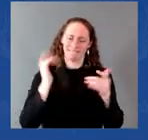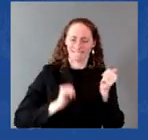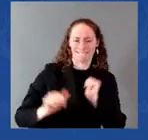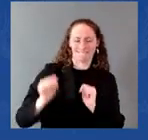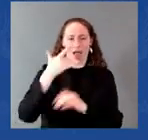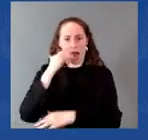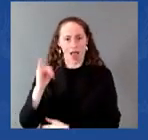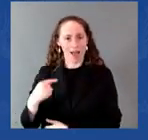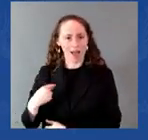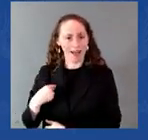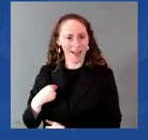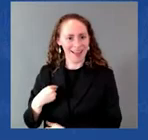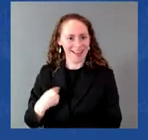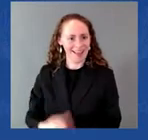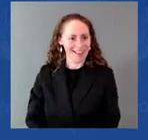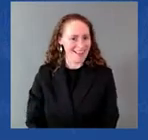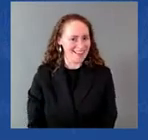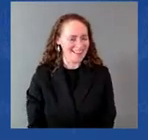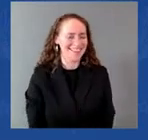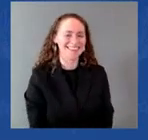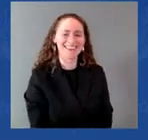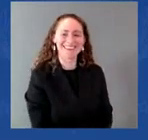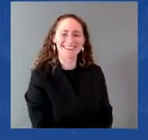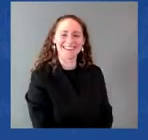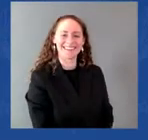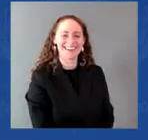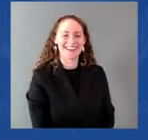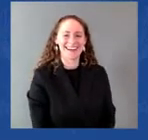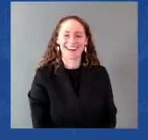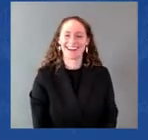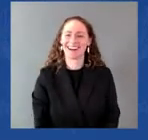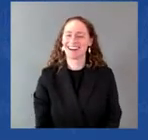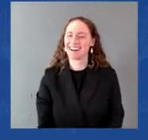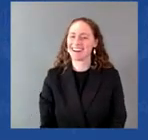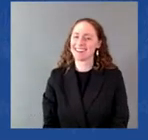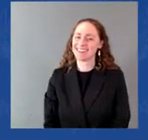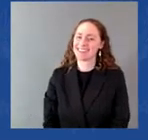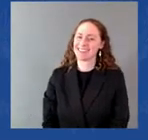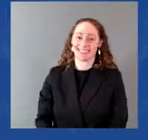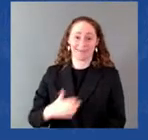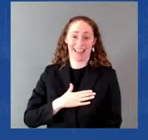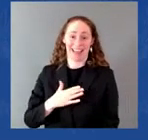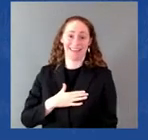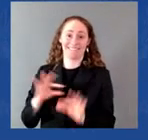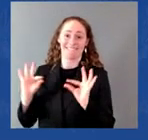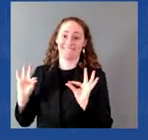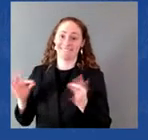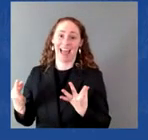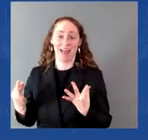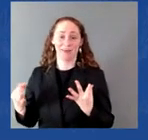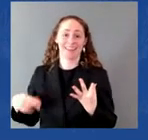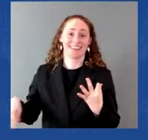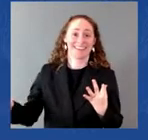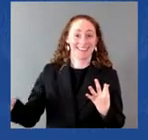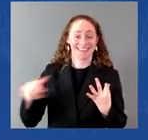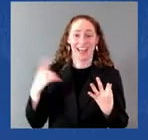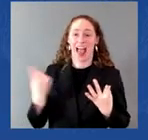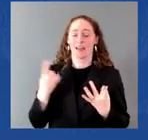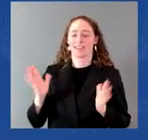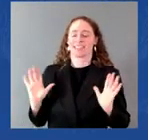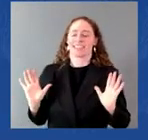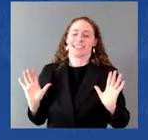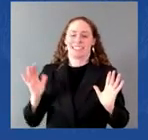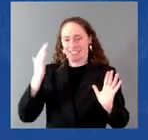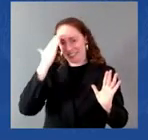As we say in our family, bless me, Father, for I have sinned. And finally, it's my turn to say something about him.